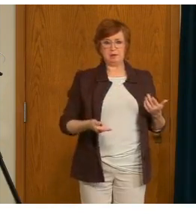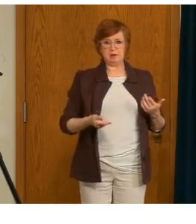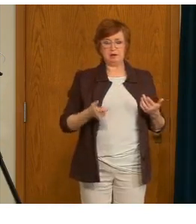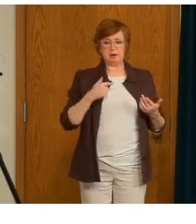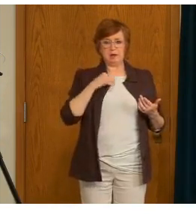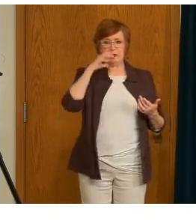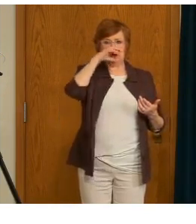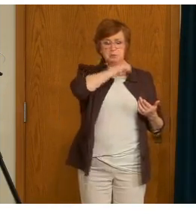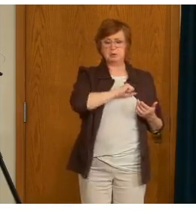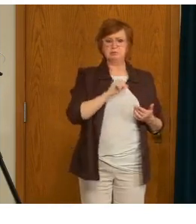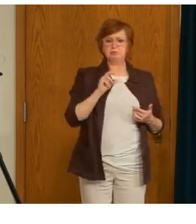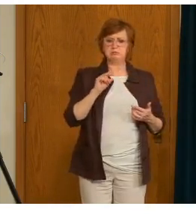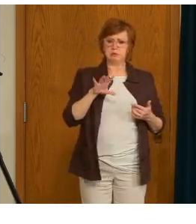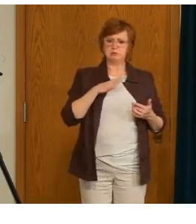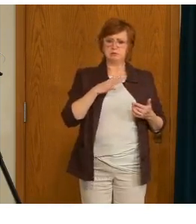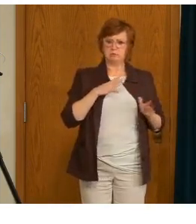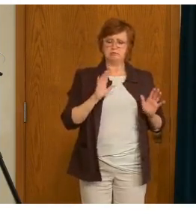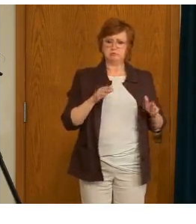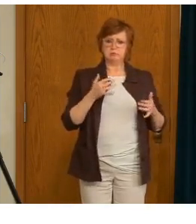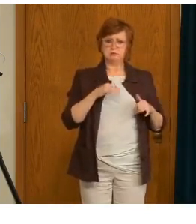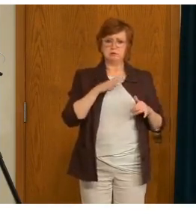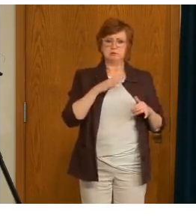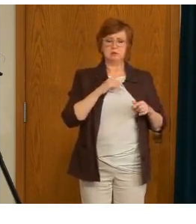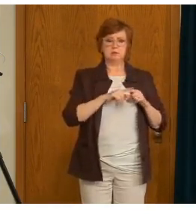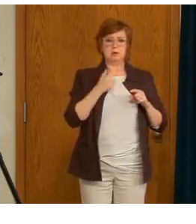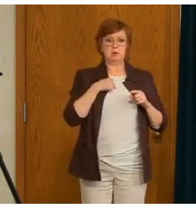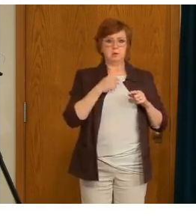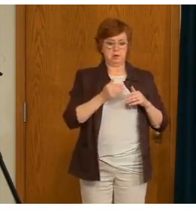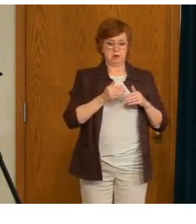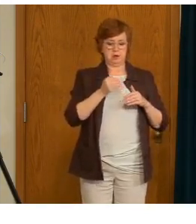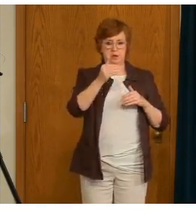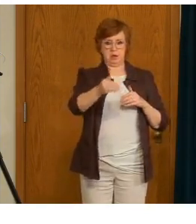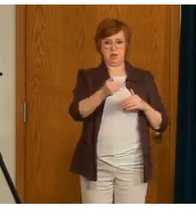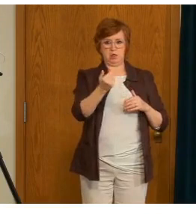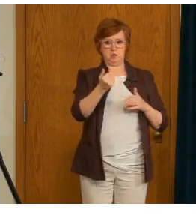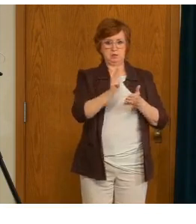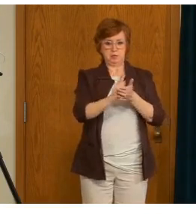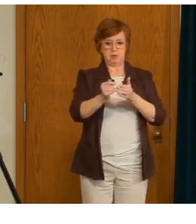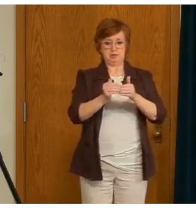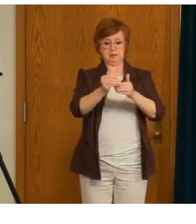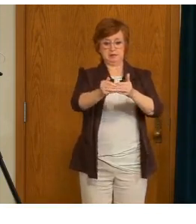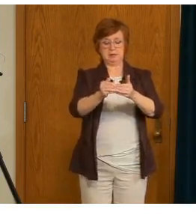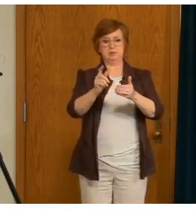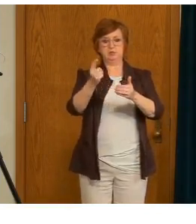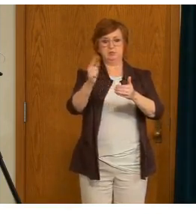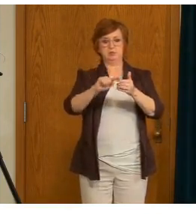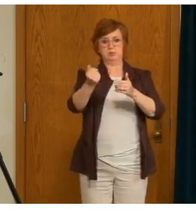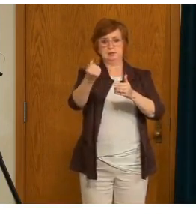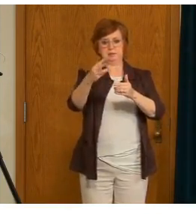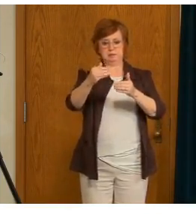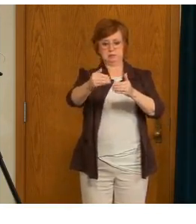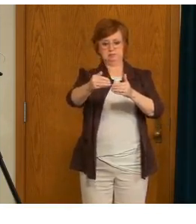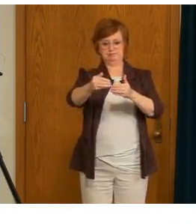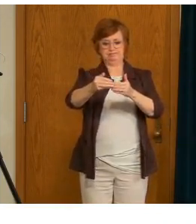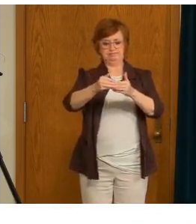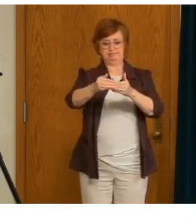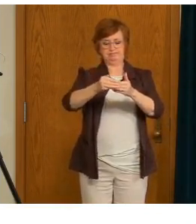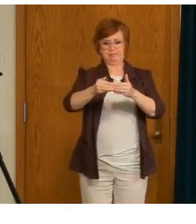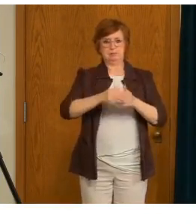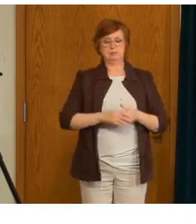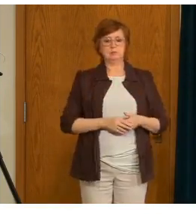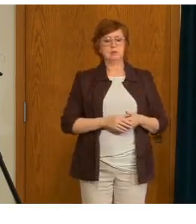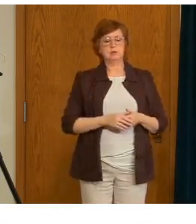thereafter. But it's the reason we're backing it up 13 weeks is so that we can guarantee we have enough time to actually get those people through the clinics with the vaccine that's available